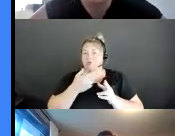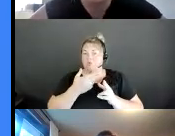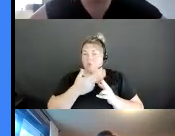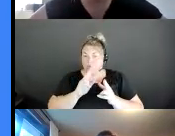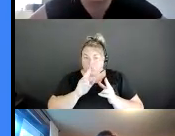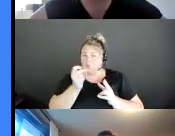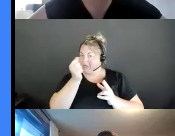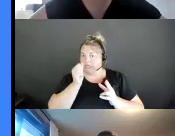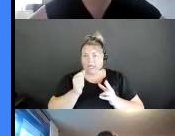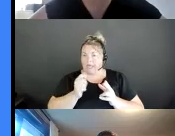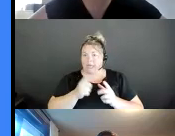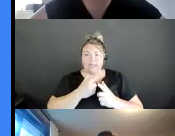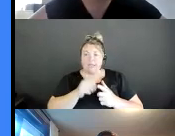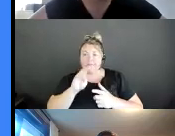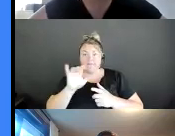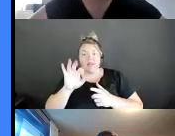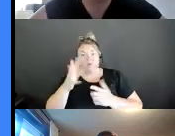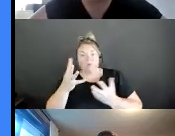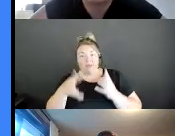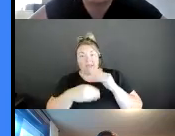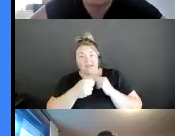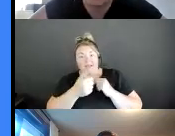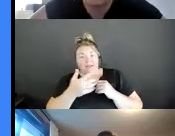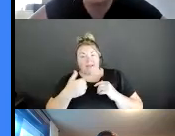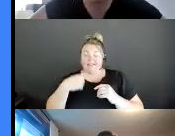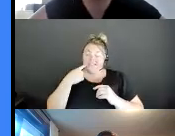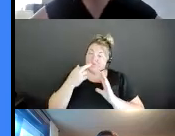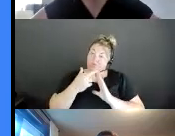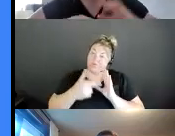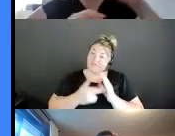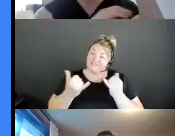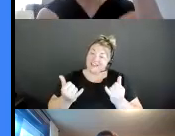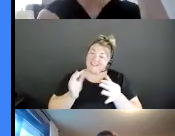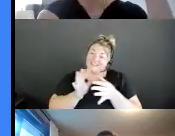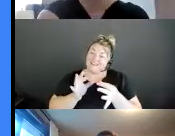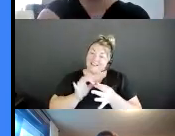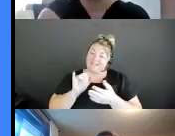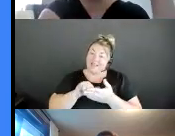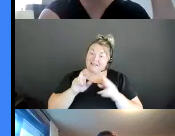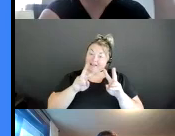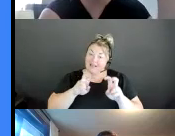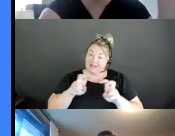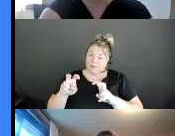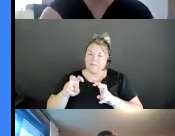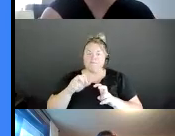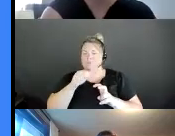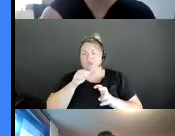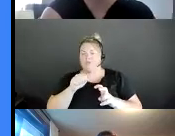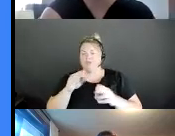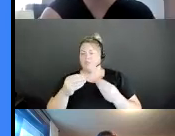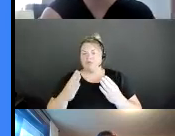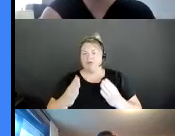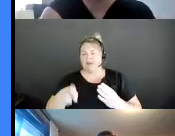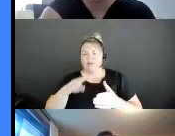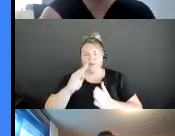anything. I think these rules now state that assessment, it's not that the provider has to complete the